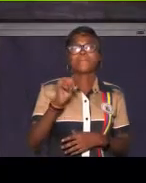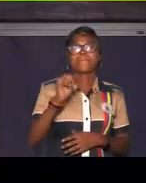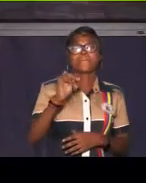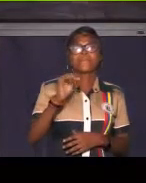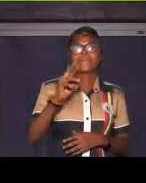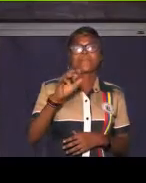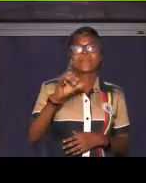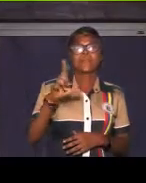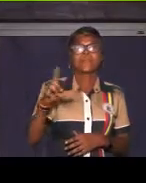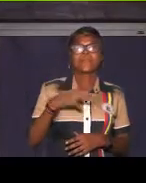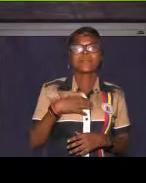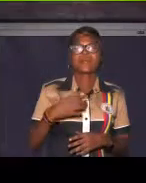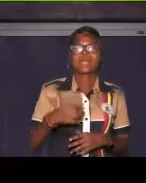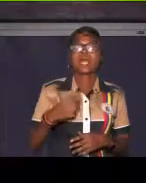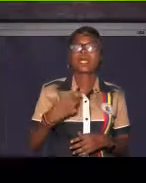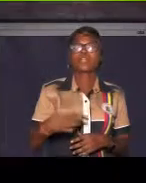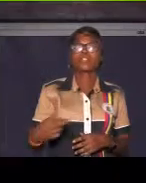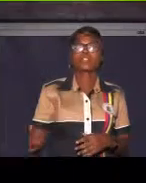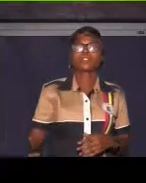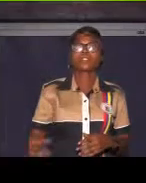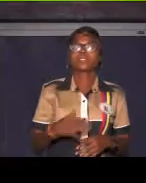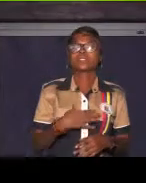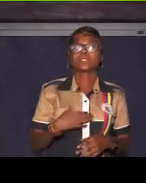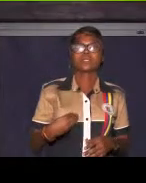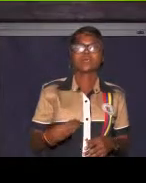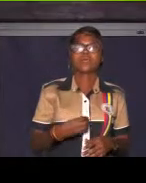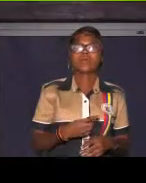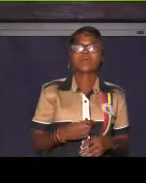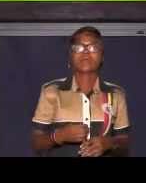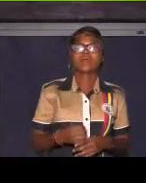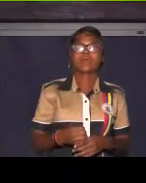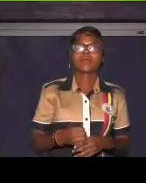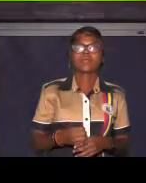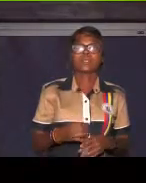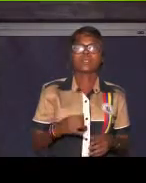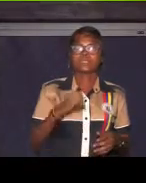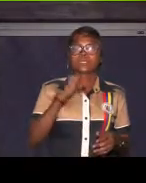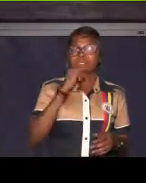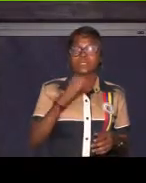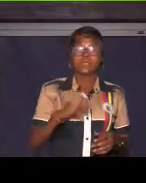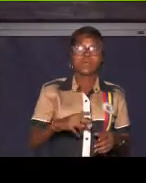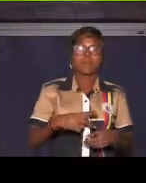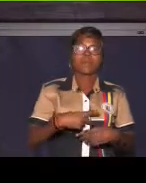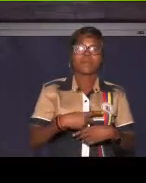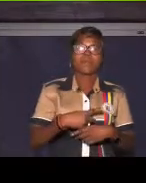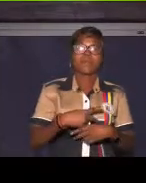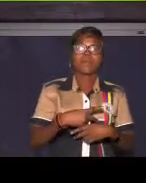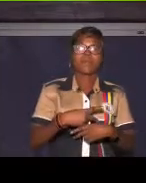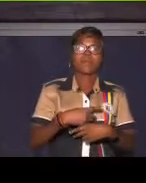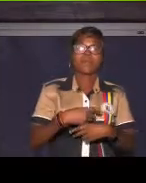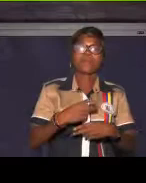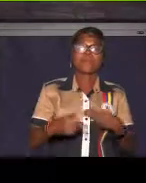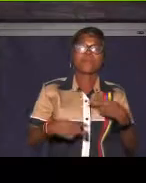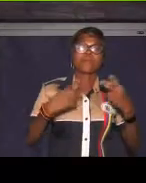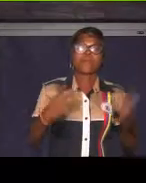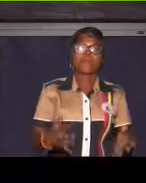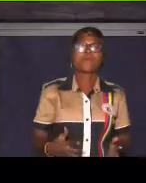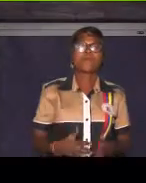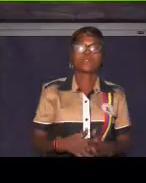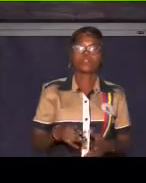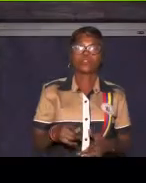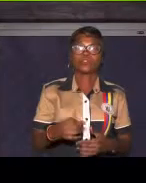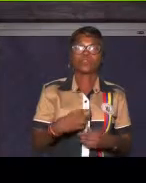mineral resources, no, having done it in social studies or you have done it before, is providing avenue for me